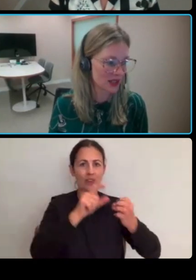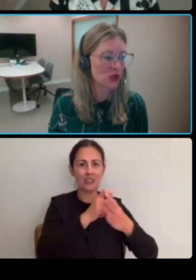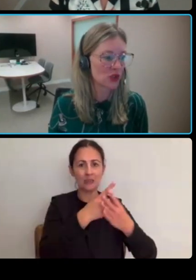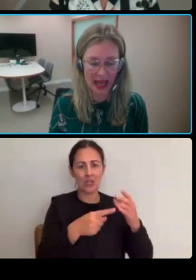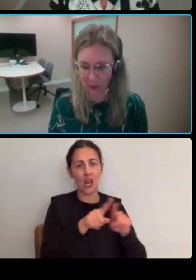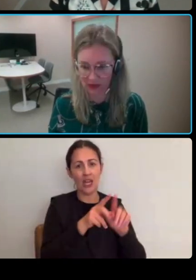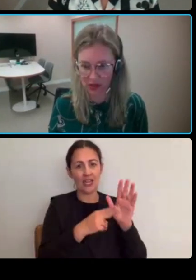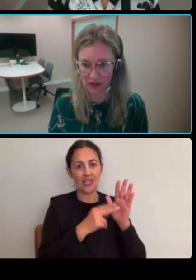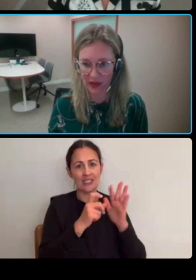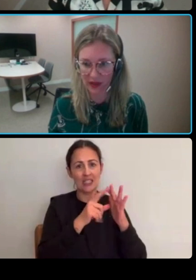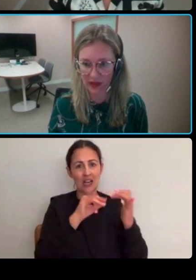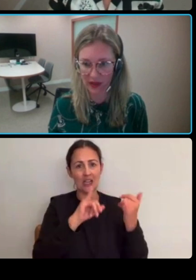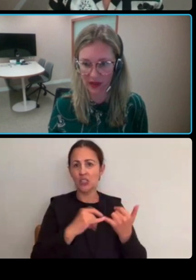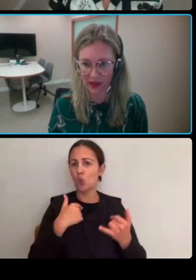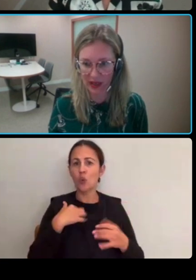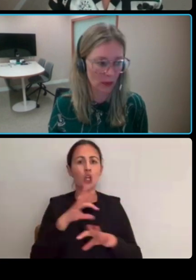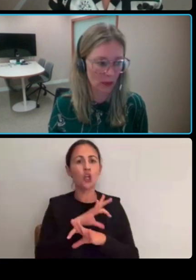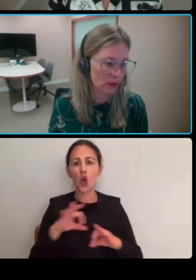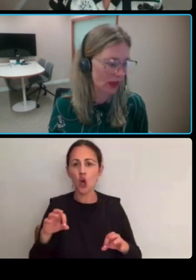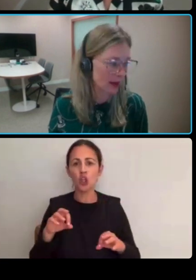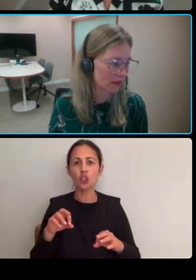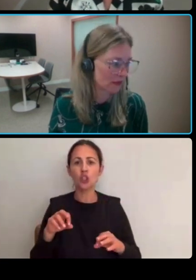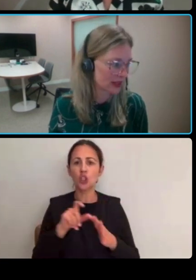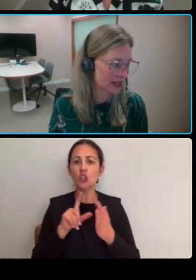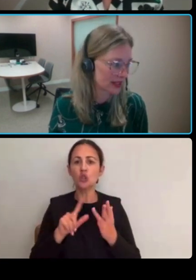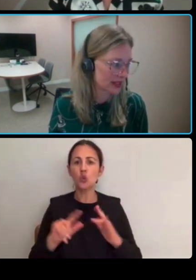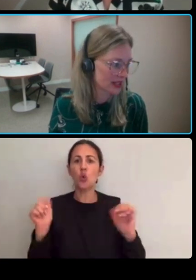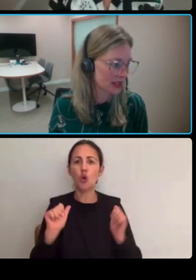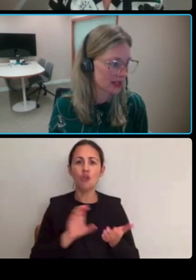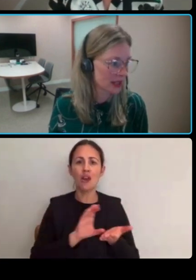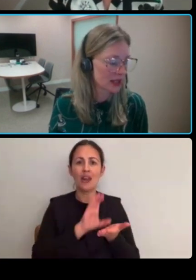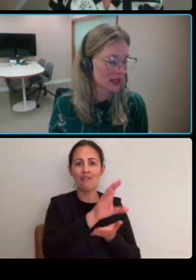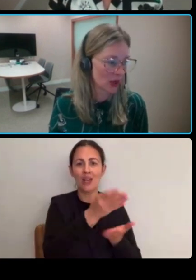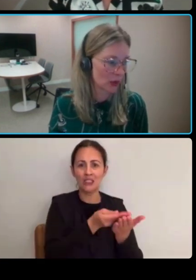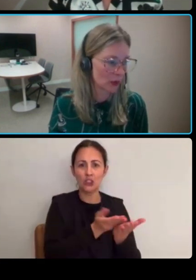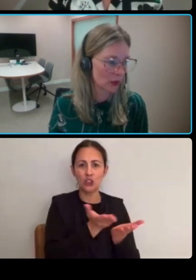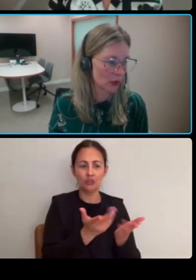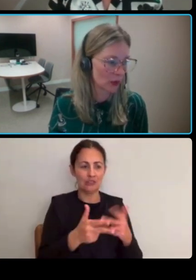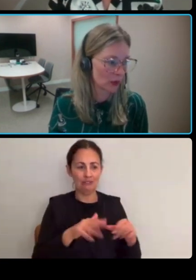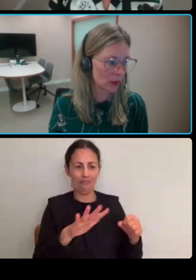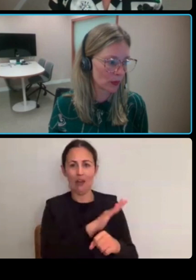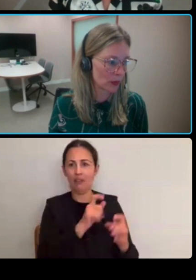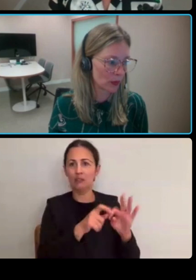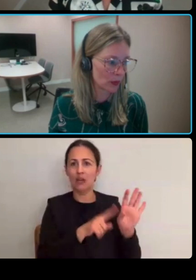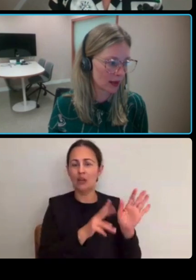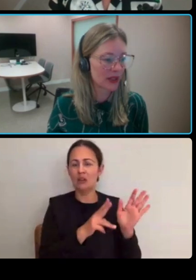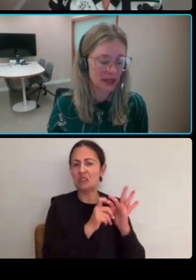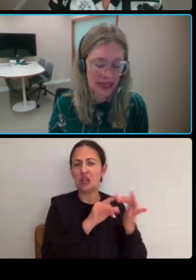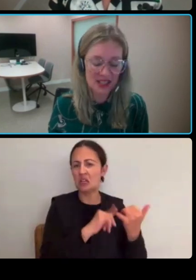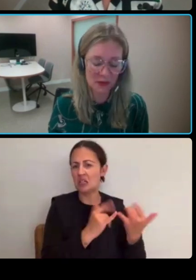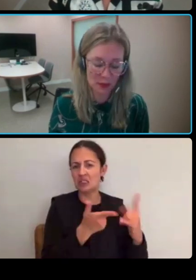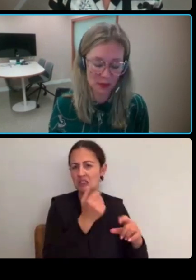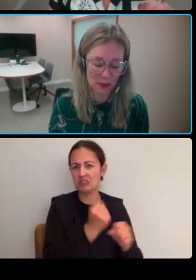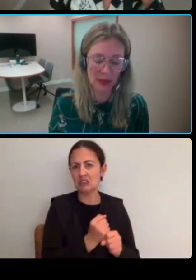or duplicate the provision of any other Commonwealth funded services. So